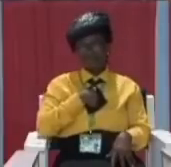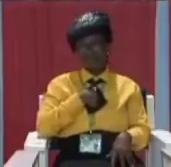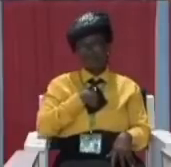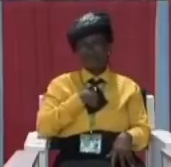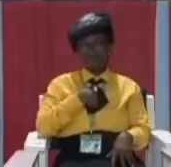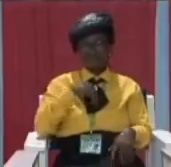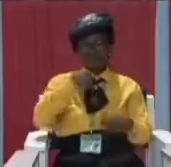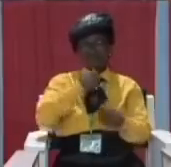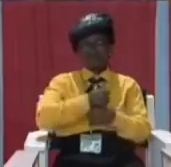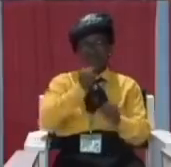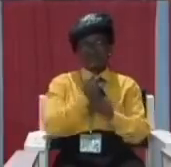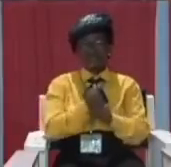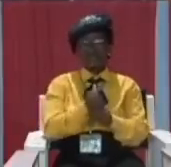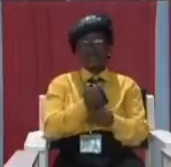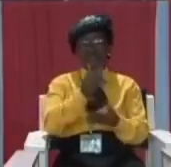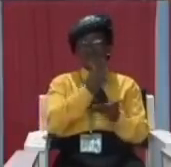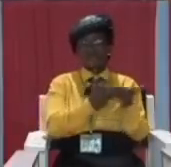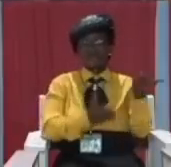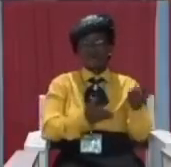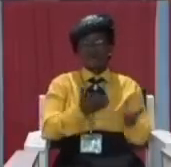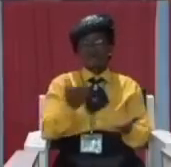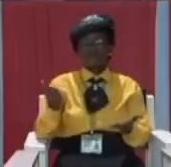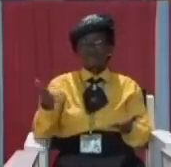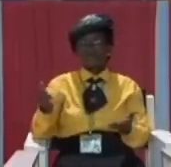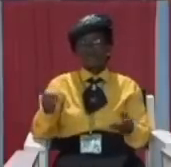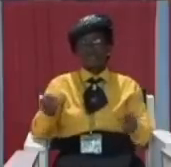Make something significant